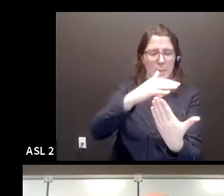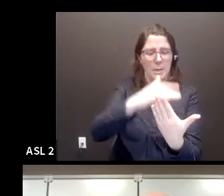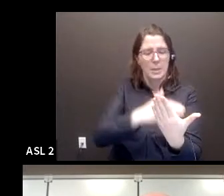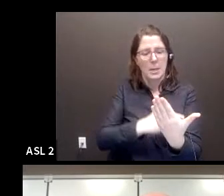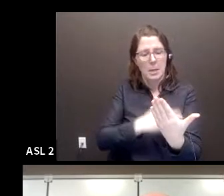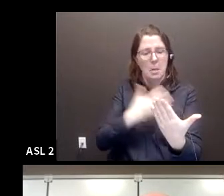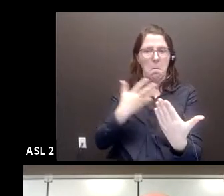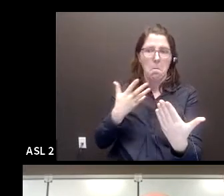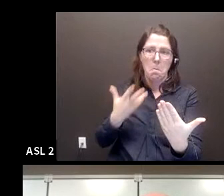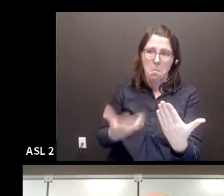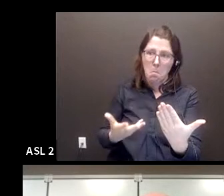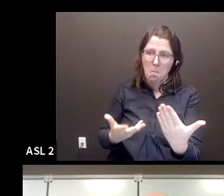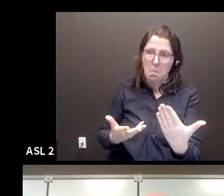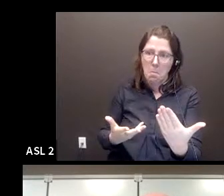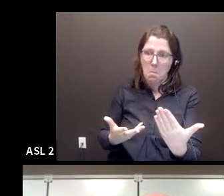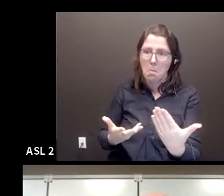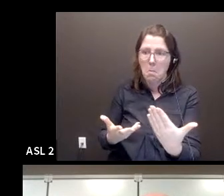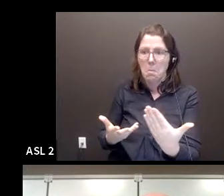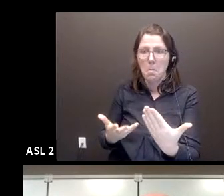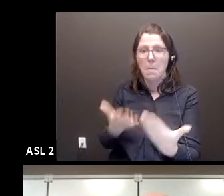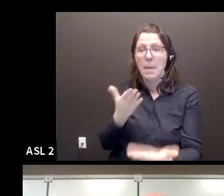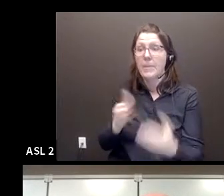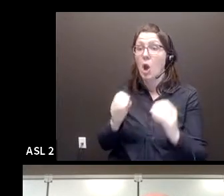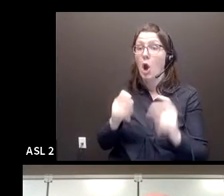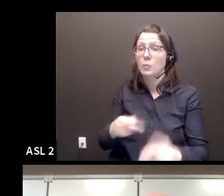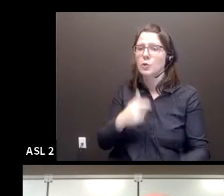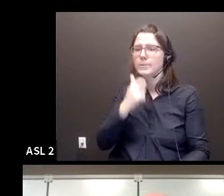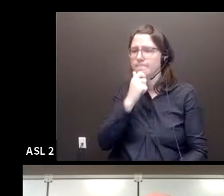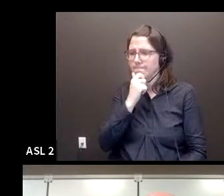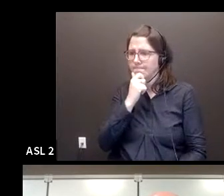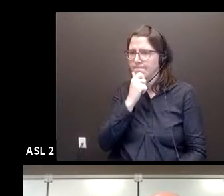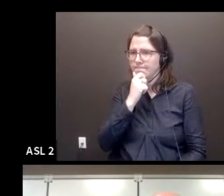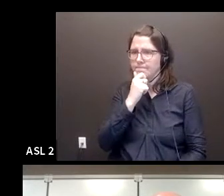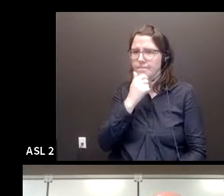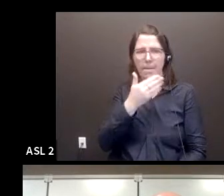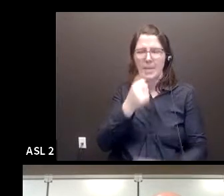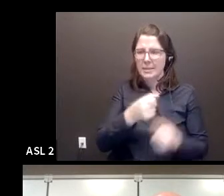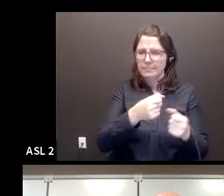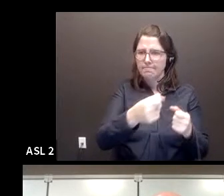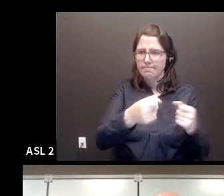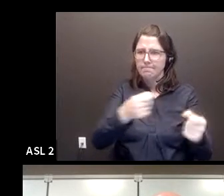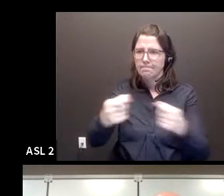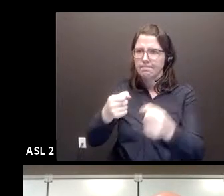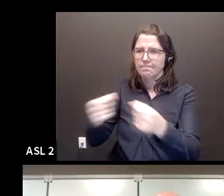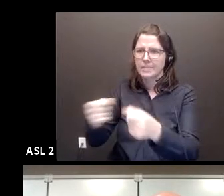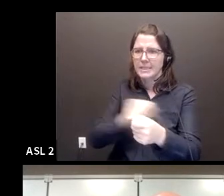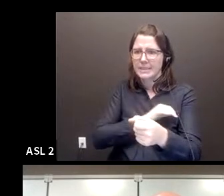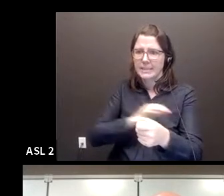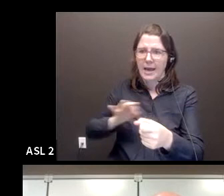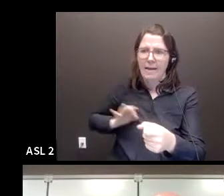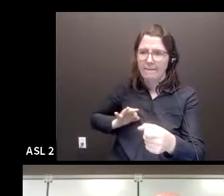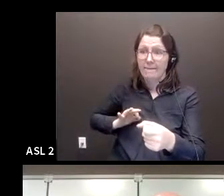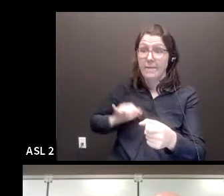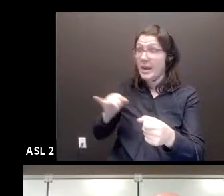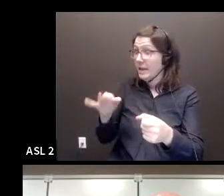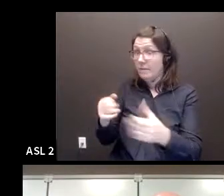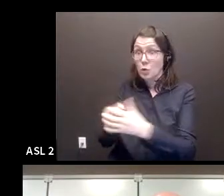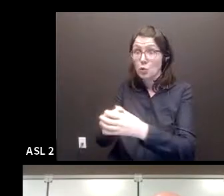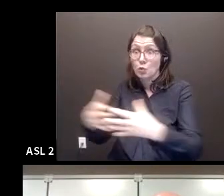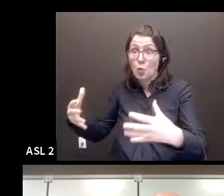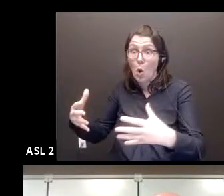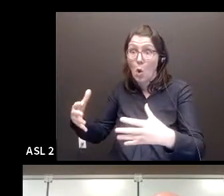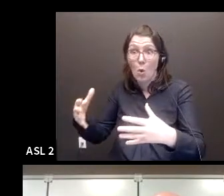to look at where the staff is best used even if we don't have the funds to the funds aren't there to grow there's still an